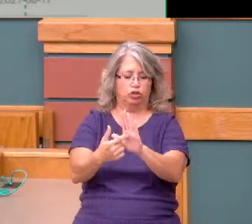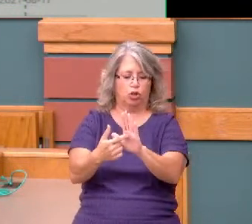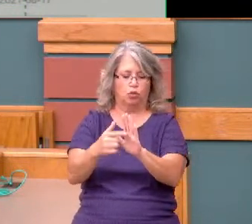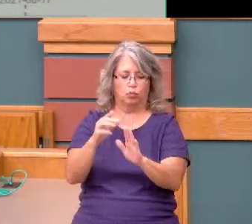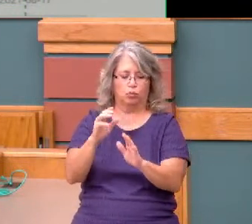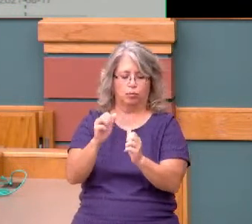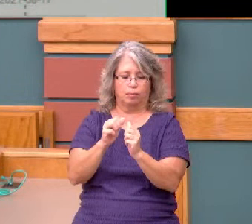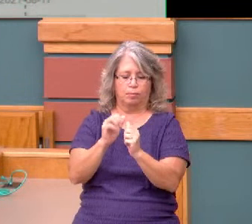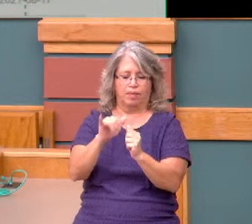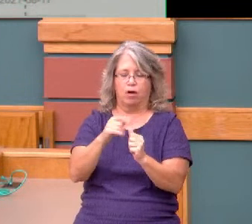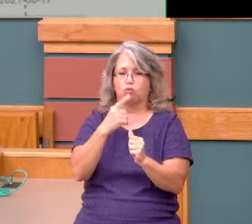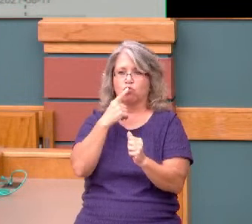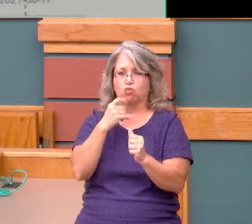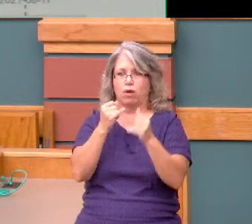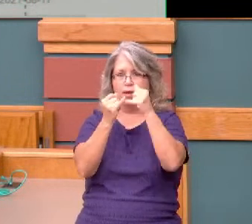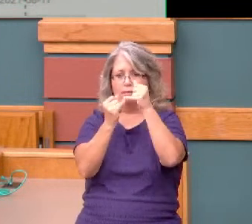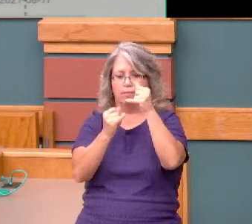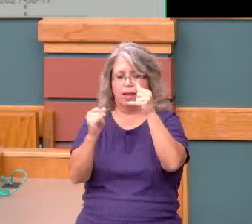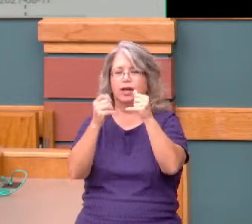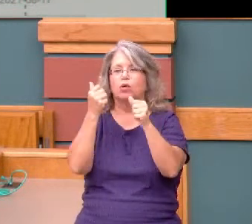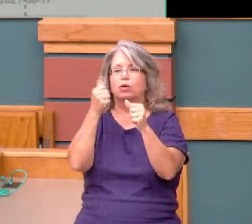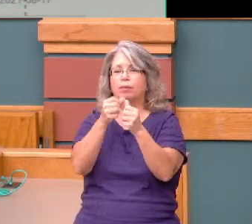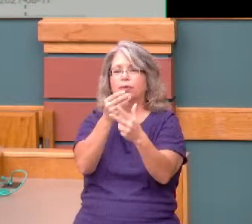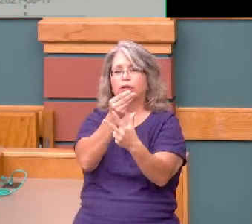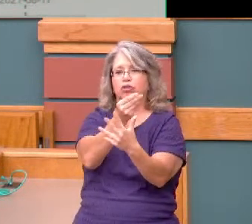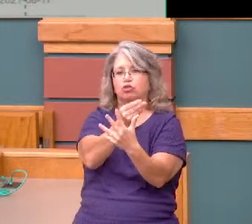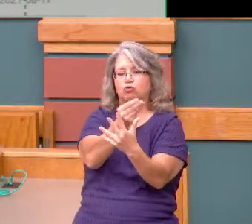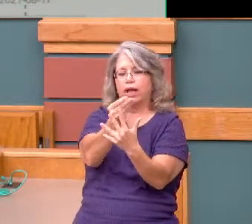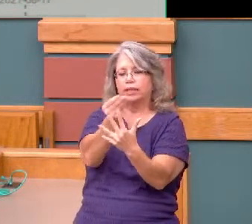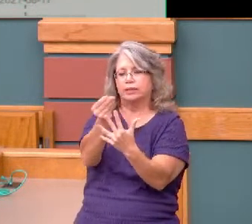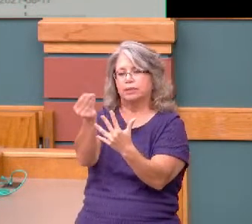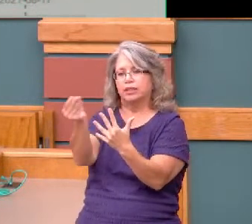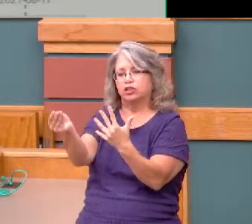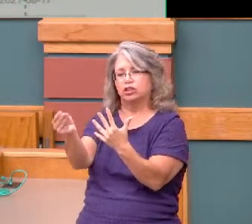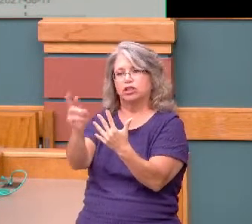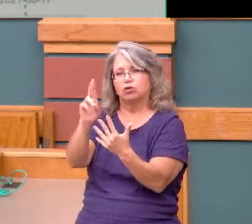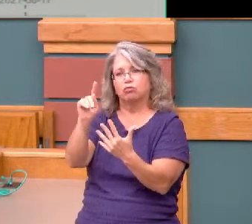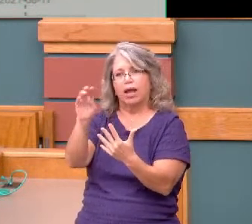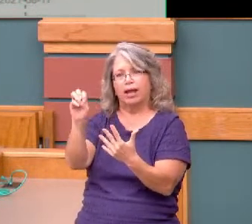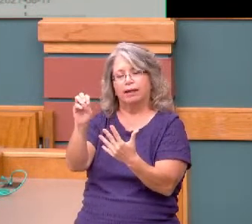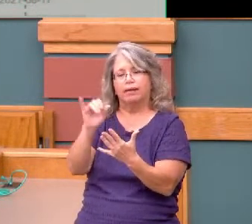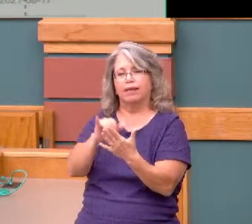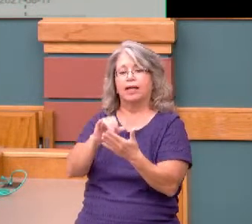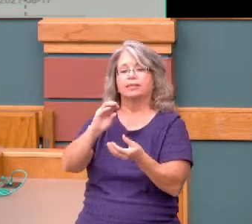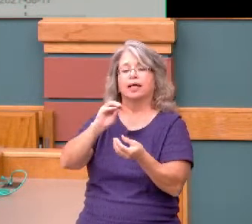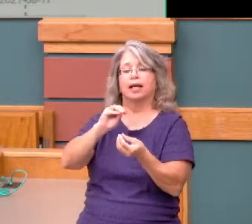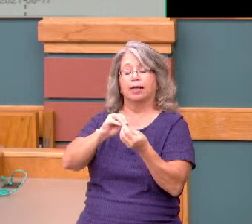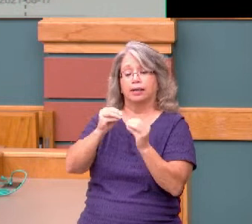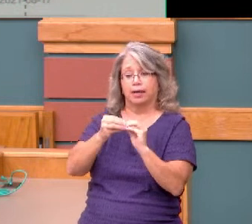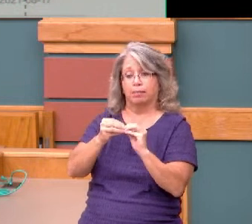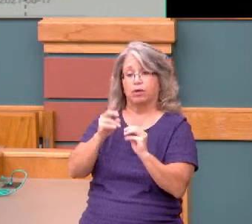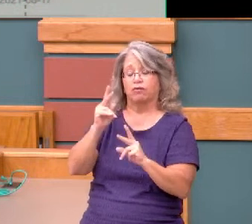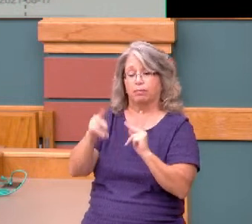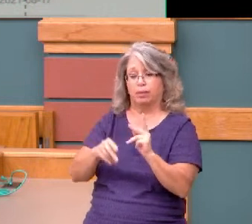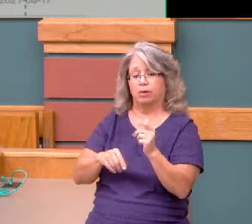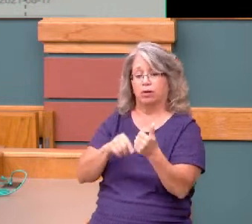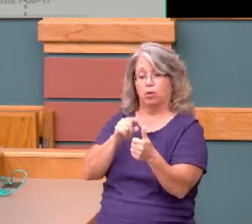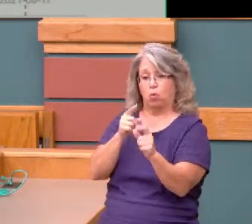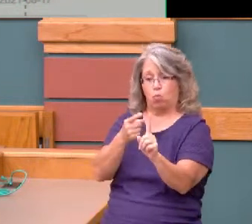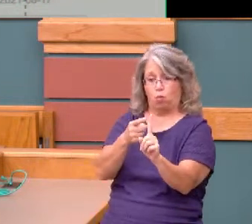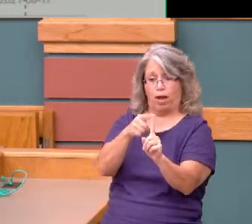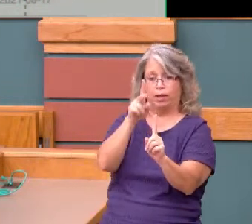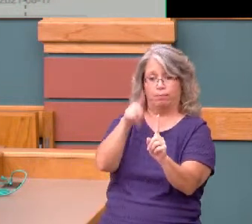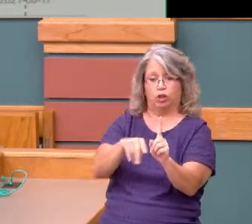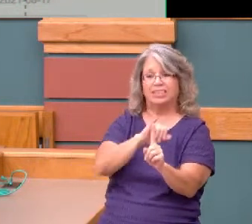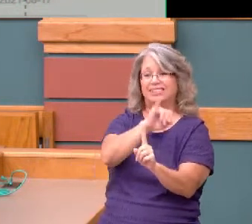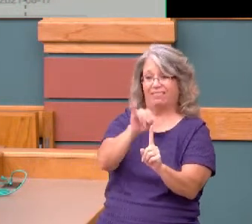red line. Remember, transmission rate is the number of people that get infected from somebody